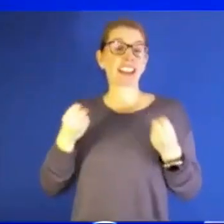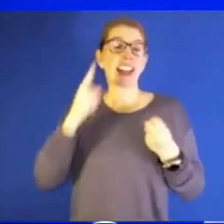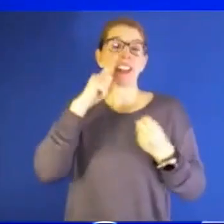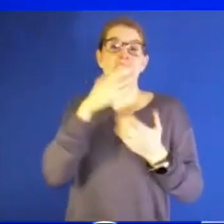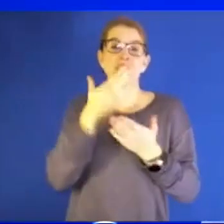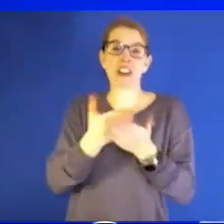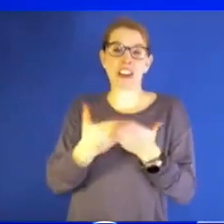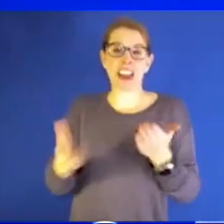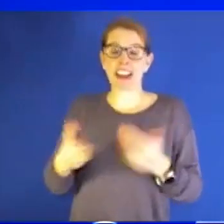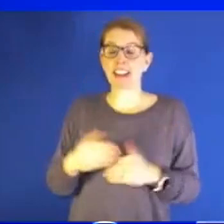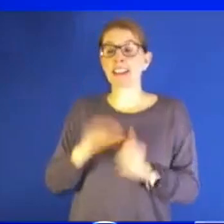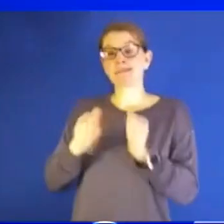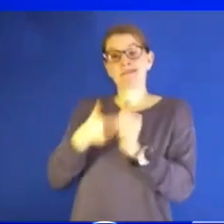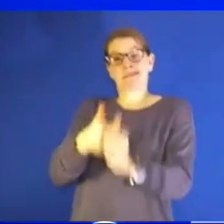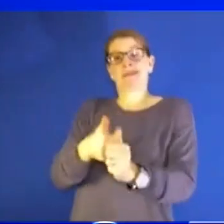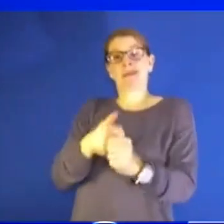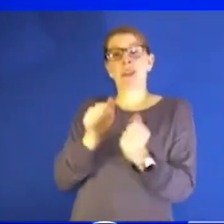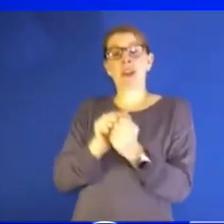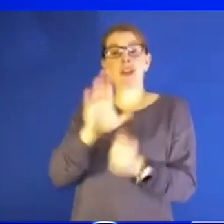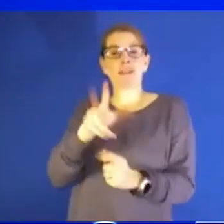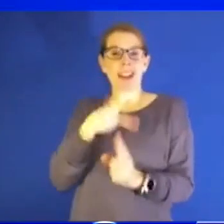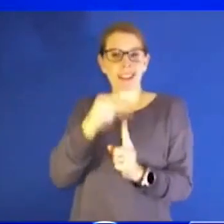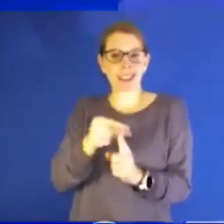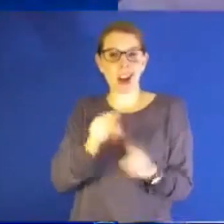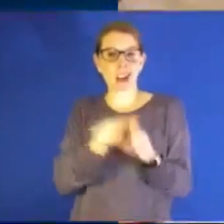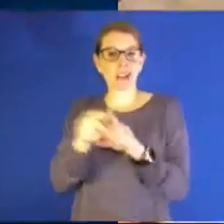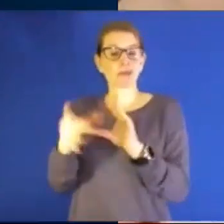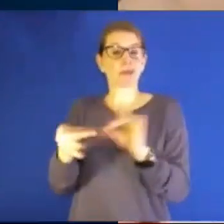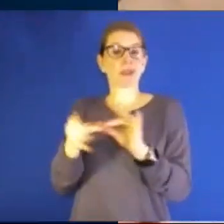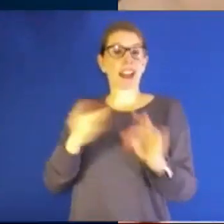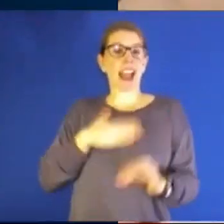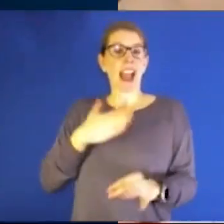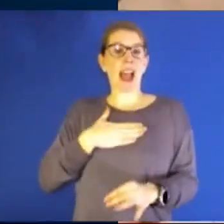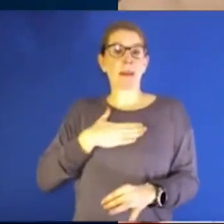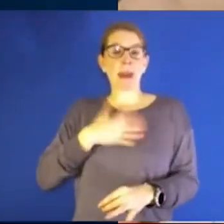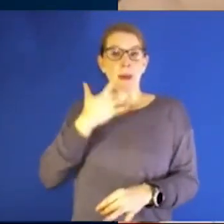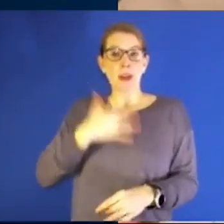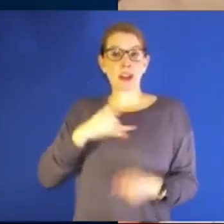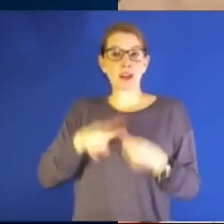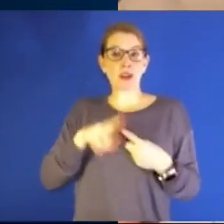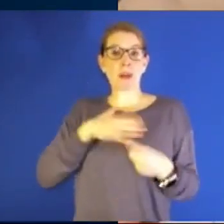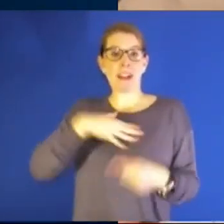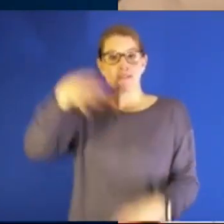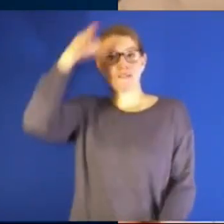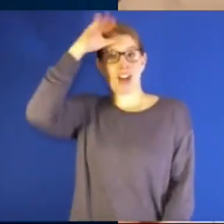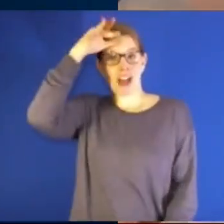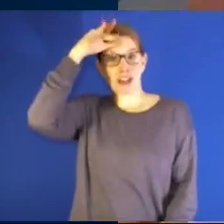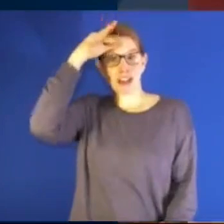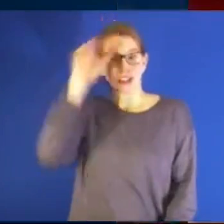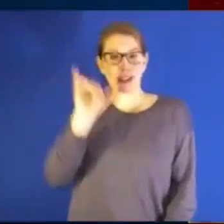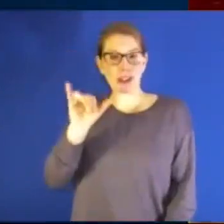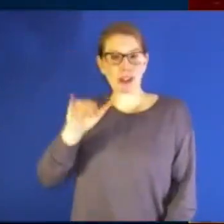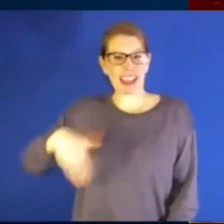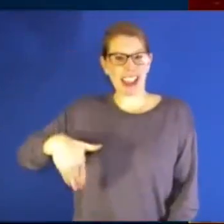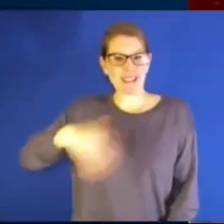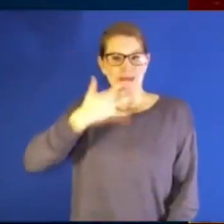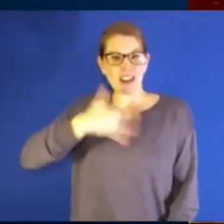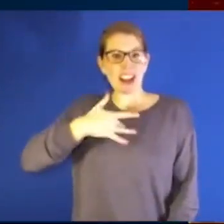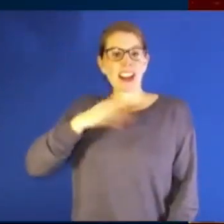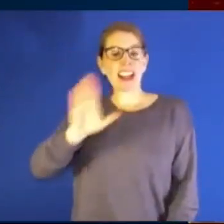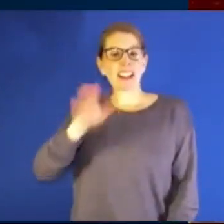with your vaccinations. And I would just like to say happy belated birthday to my father as well. It was his birthday